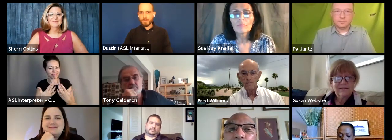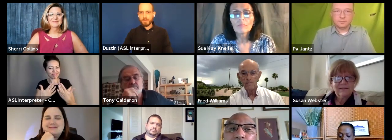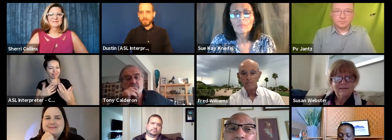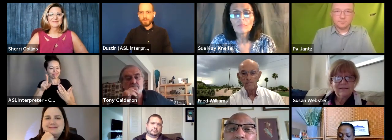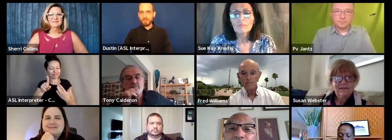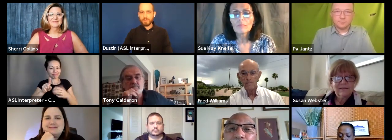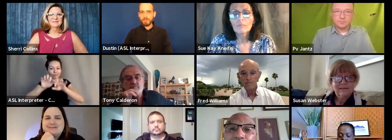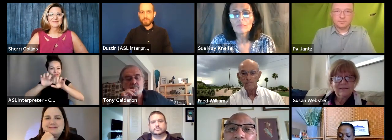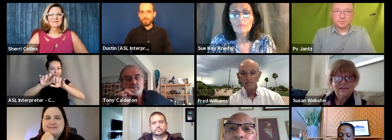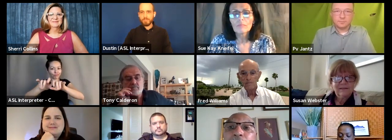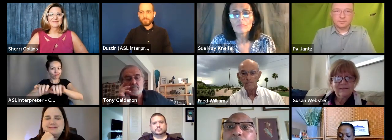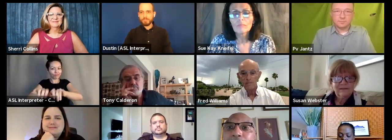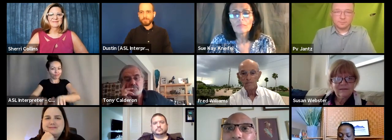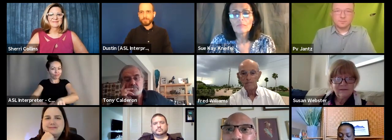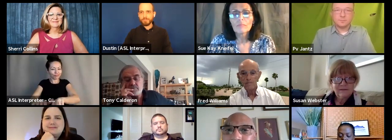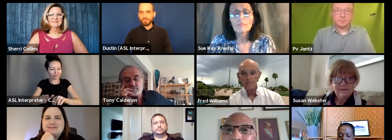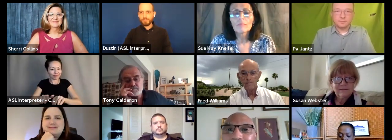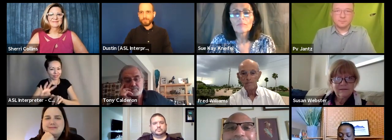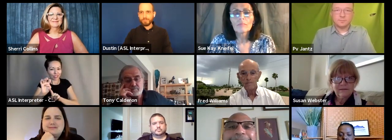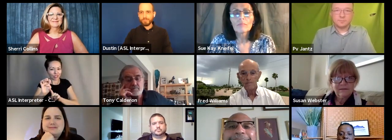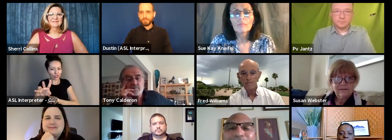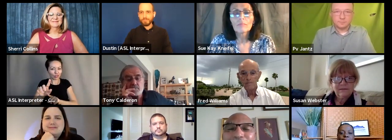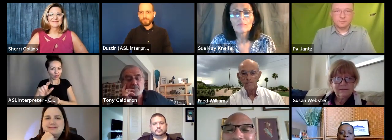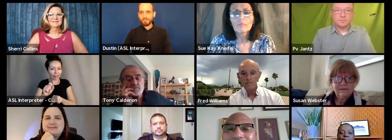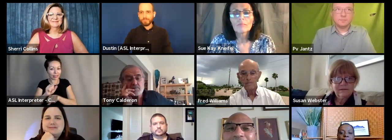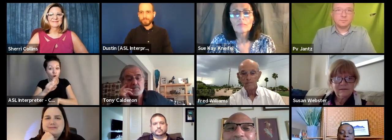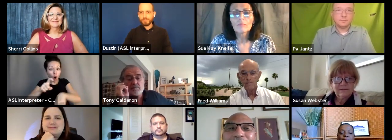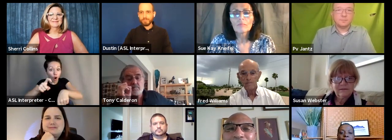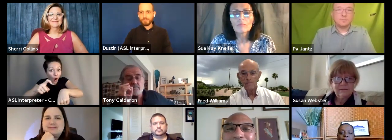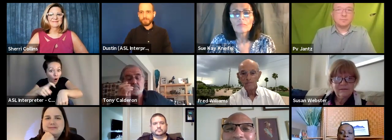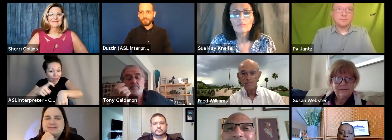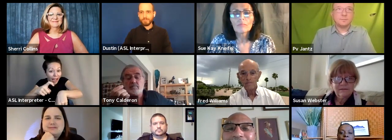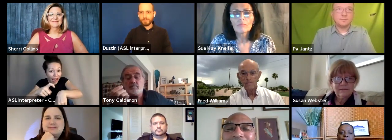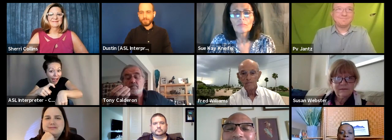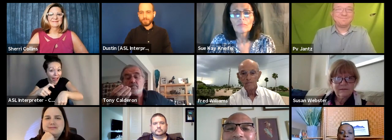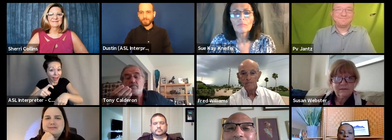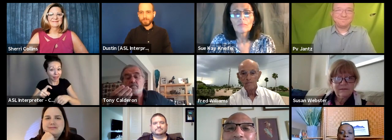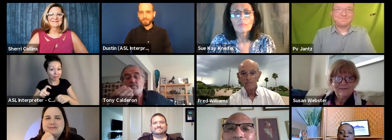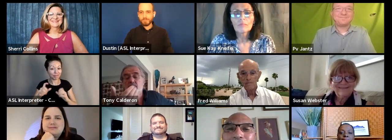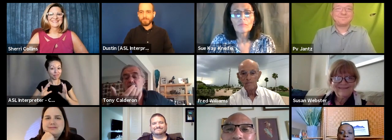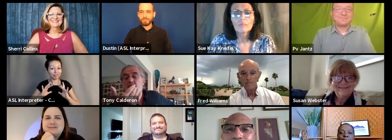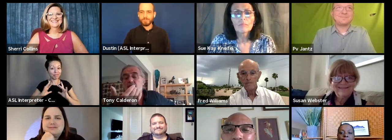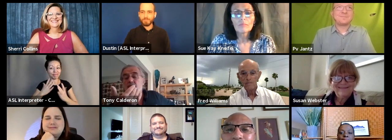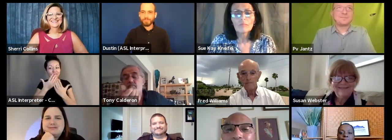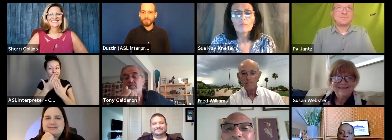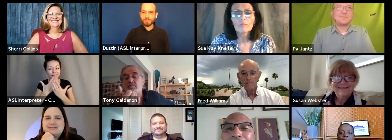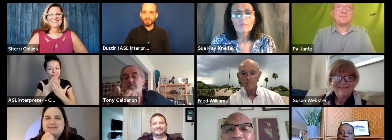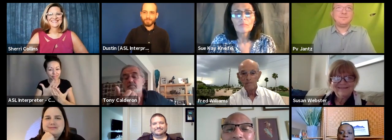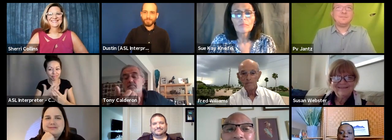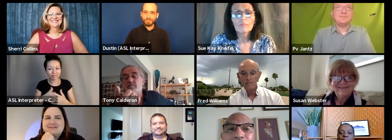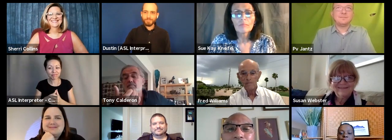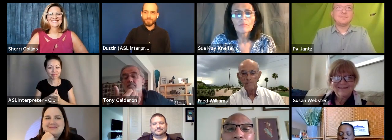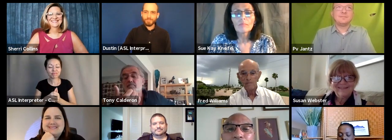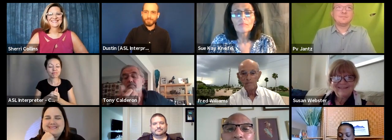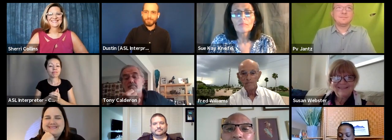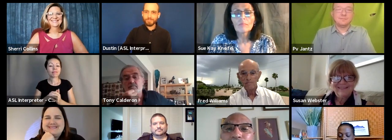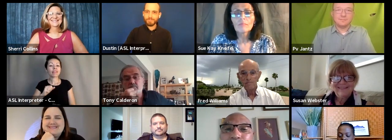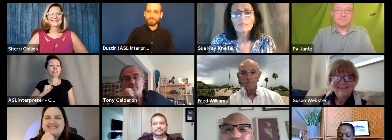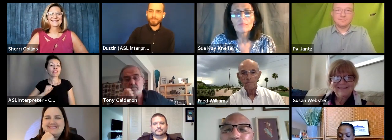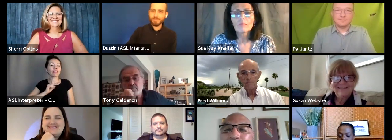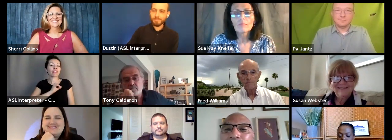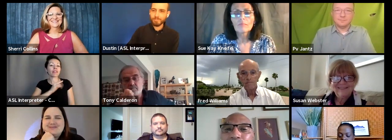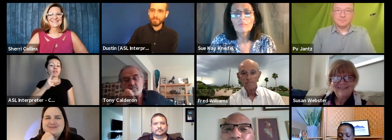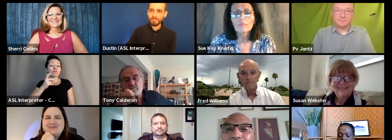and getting your survey in on time. Appreciate that very much. The Personnel Committee